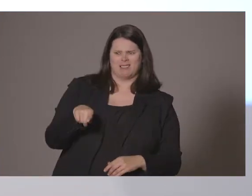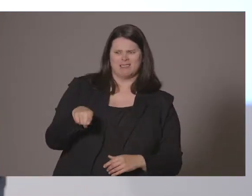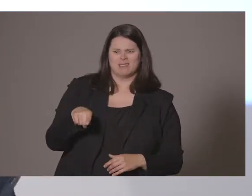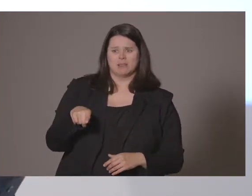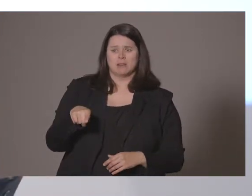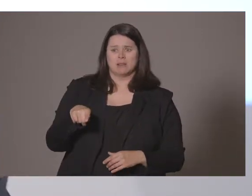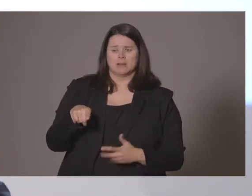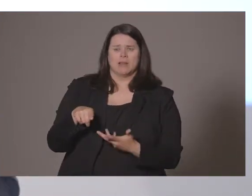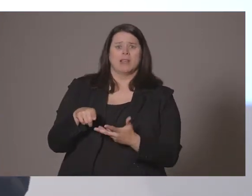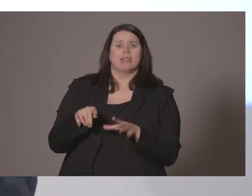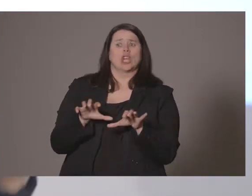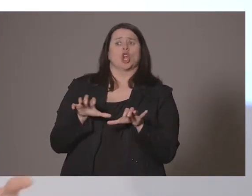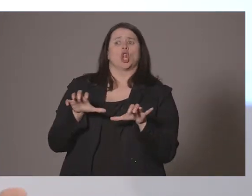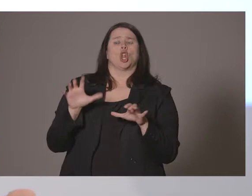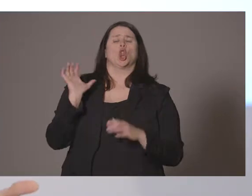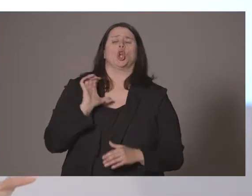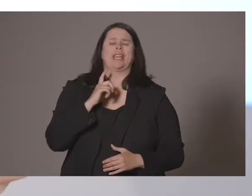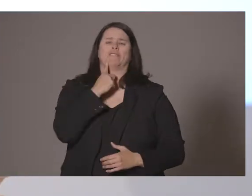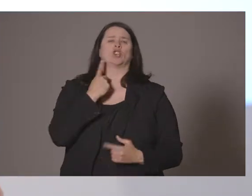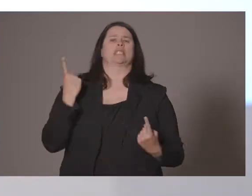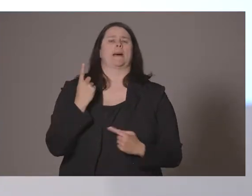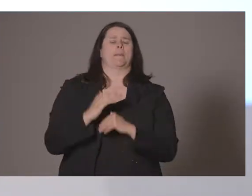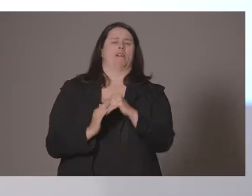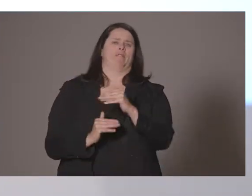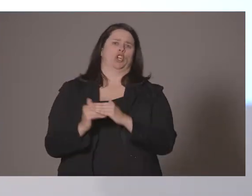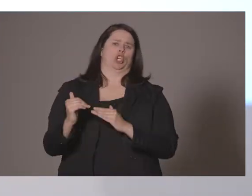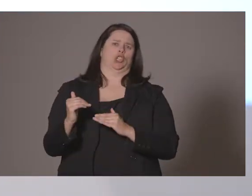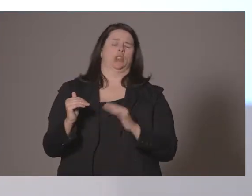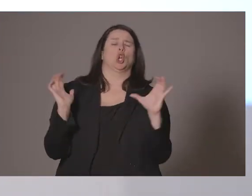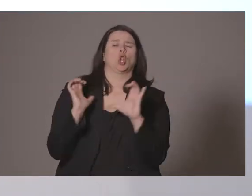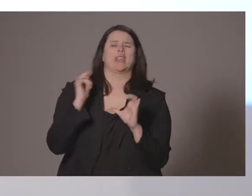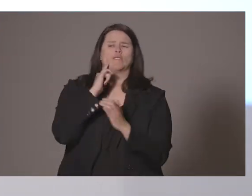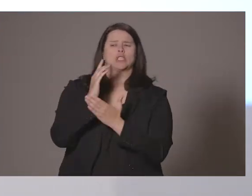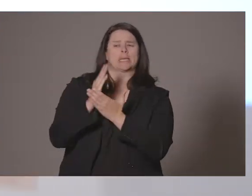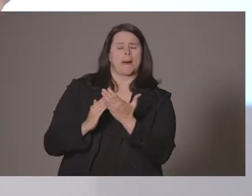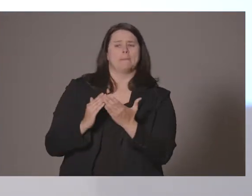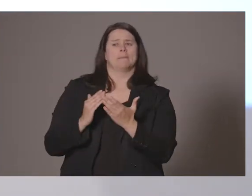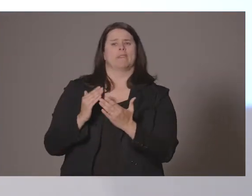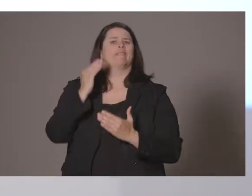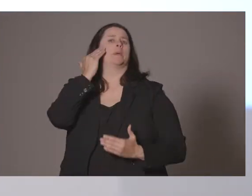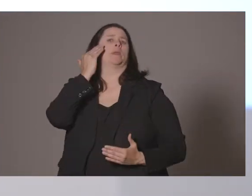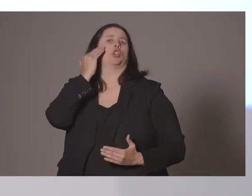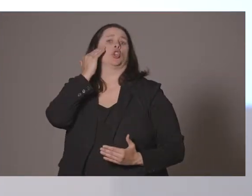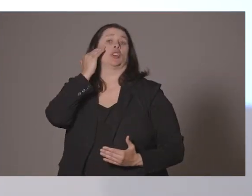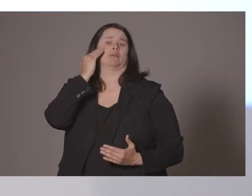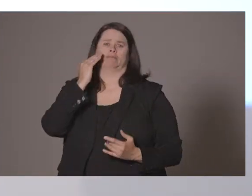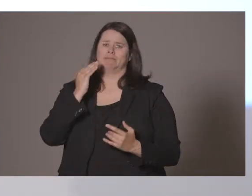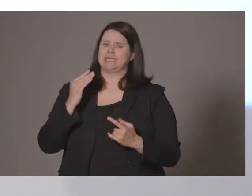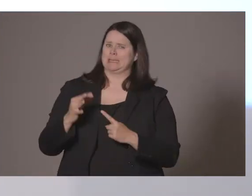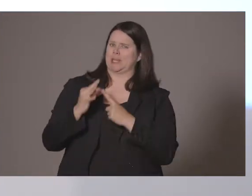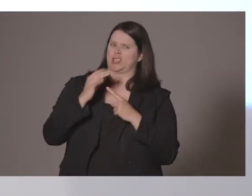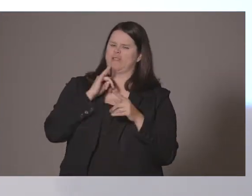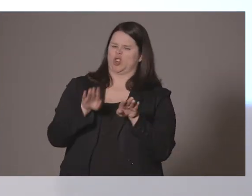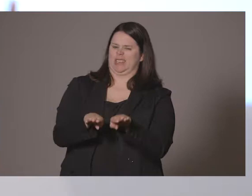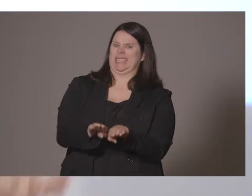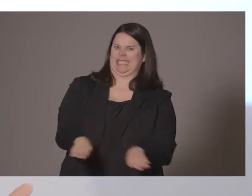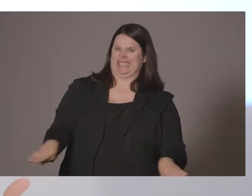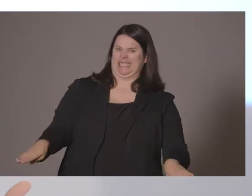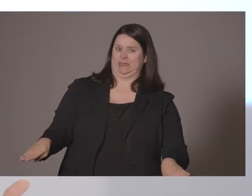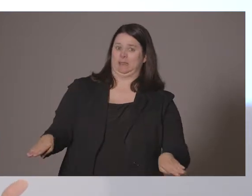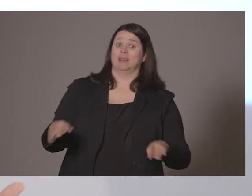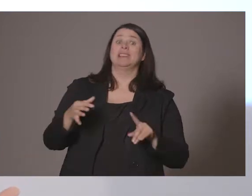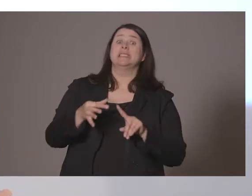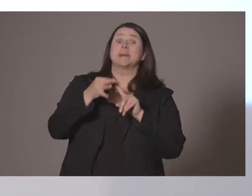of comfort or a seeking of familiarity that we do, especially when we're young, and especially in